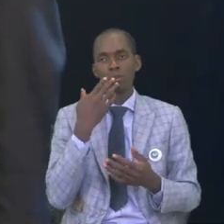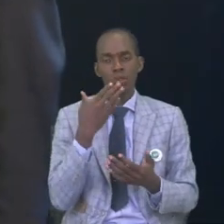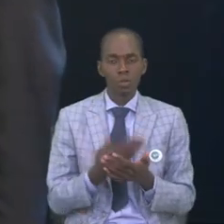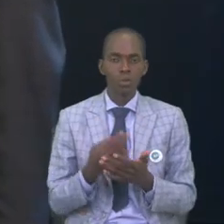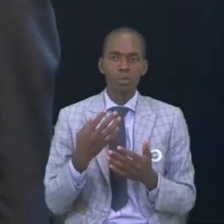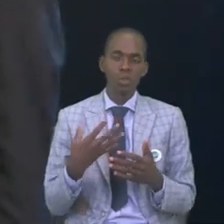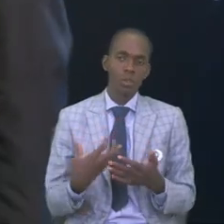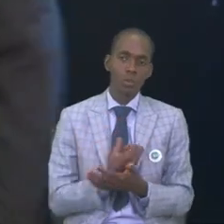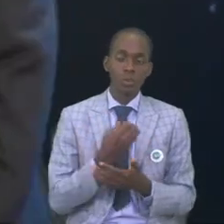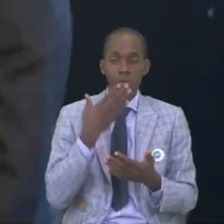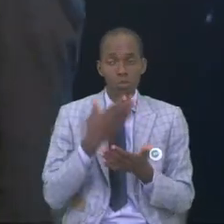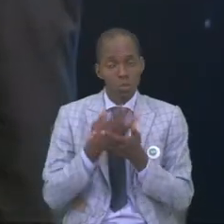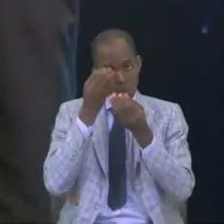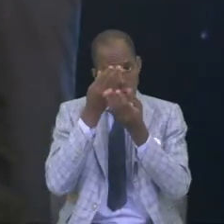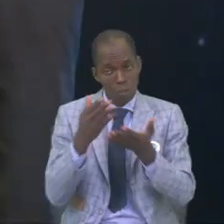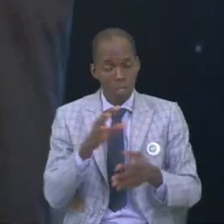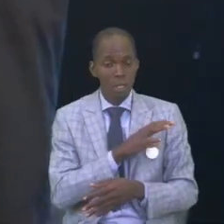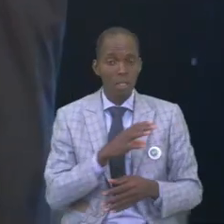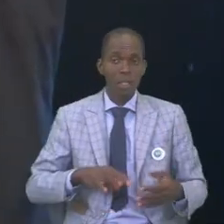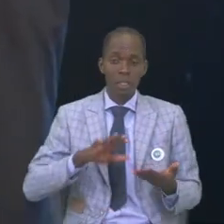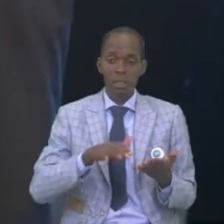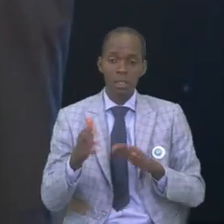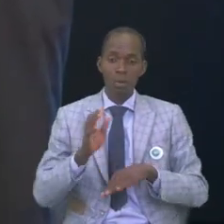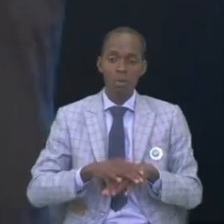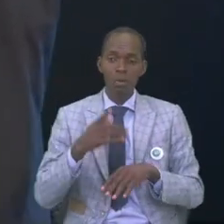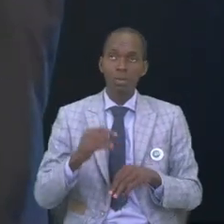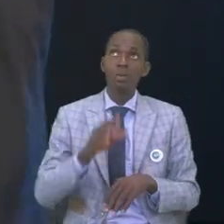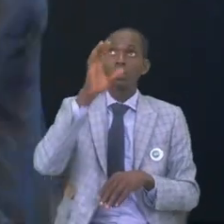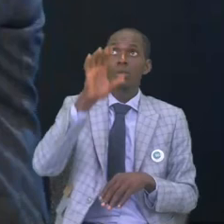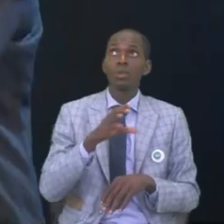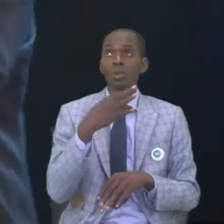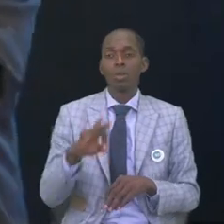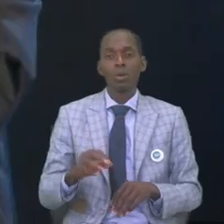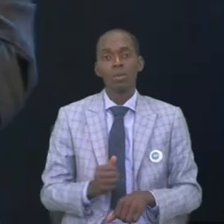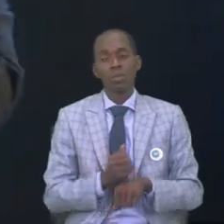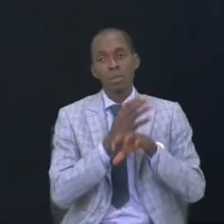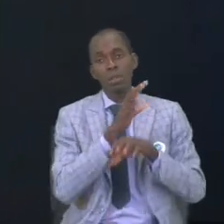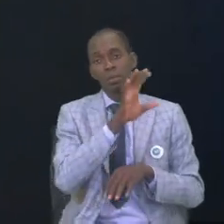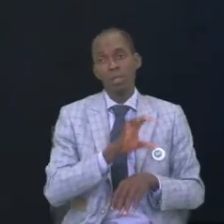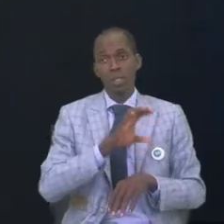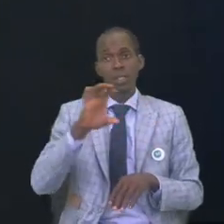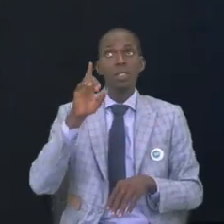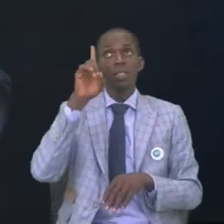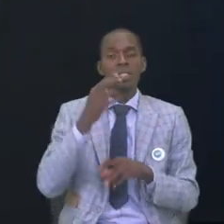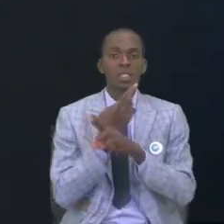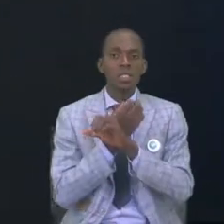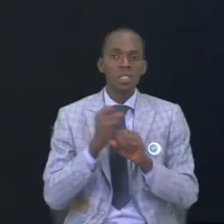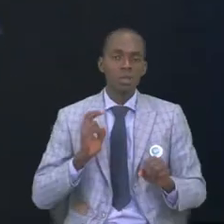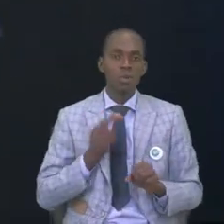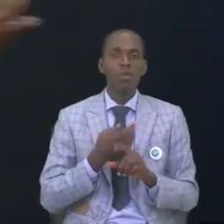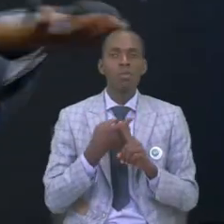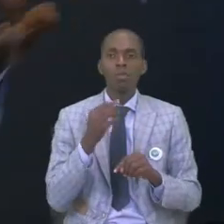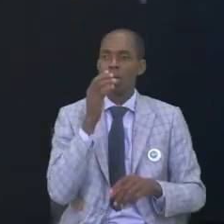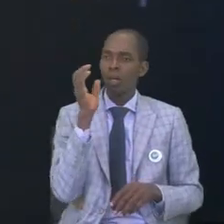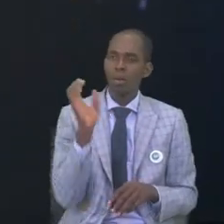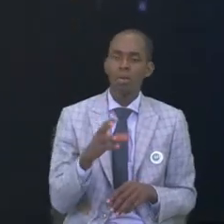died on the cross of Calvary, he delivered us. He redeemed us from the curse of the law. Acts of the